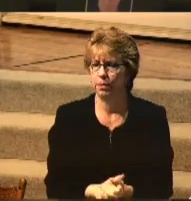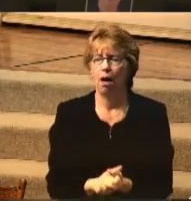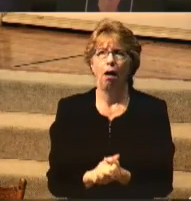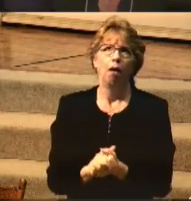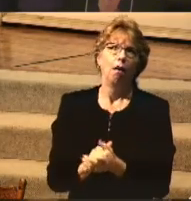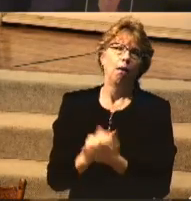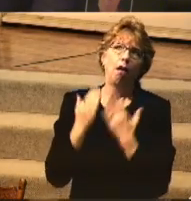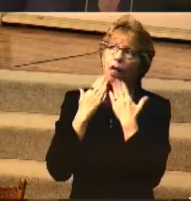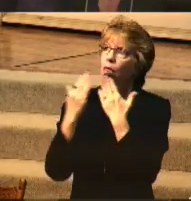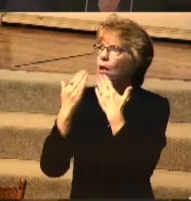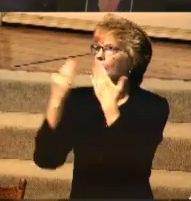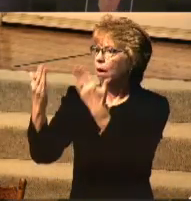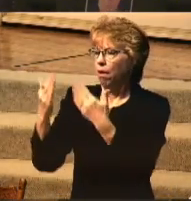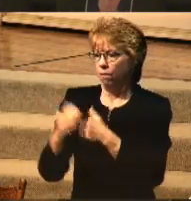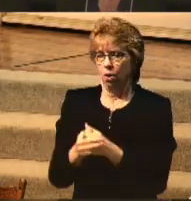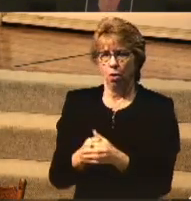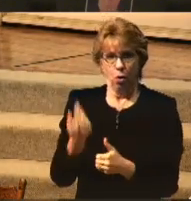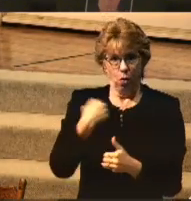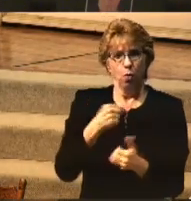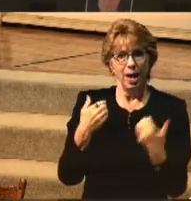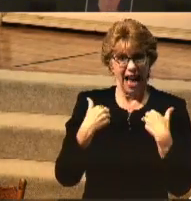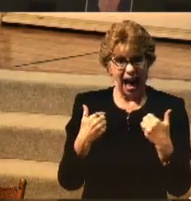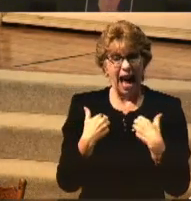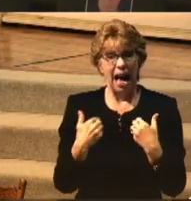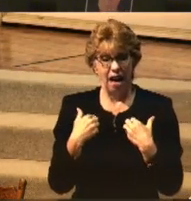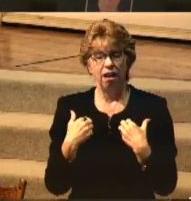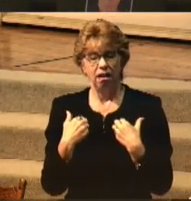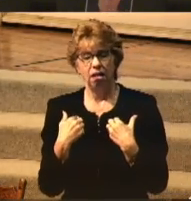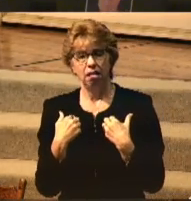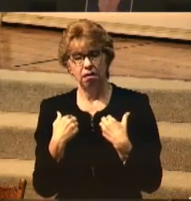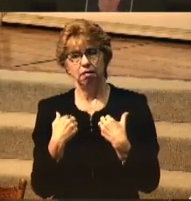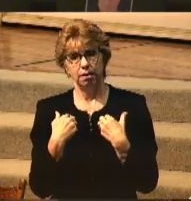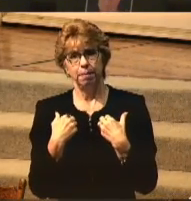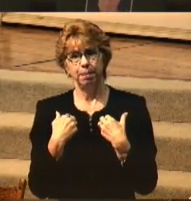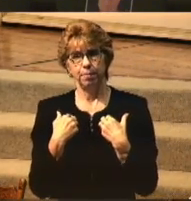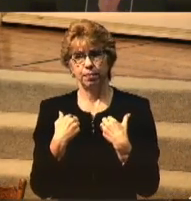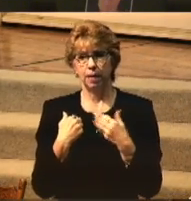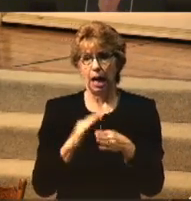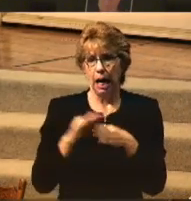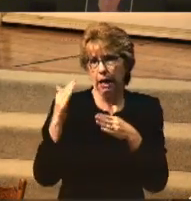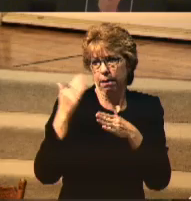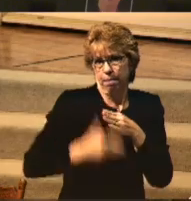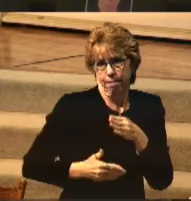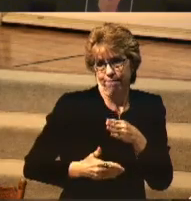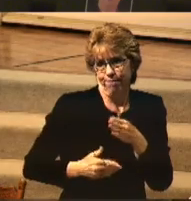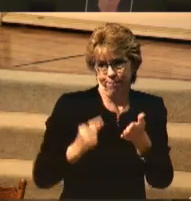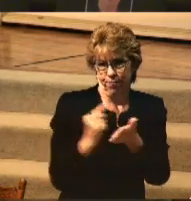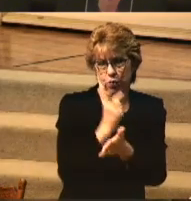thankful that we have a completed scripture that we can